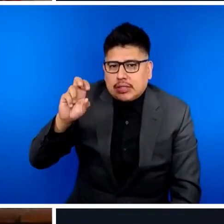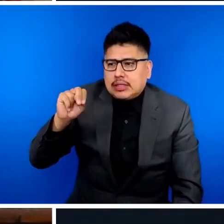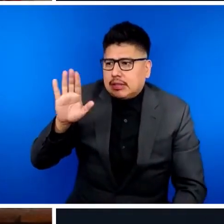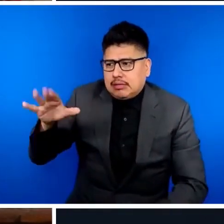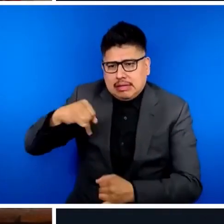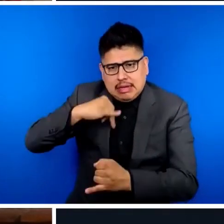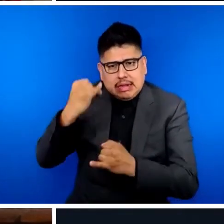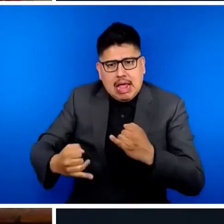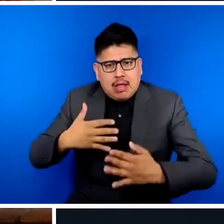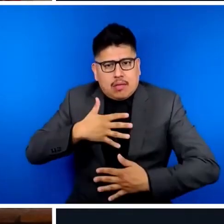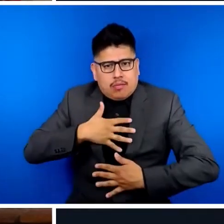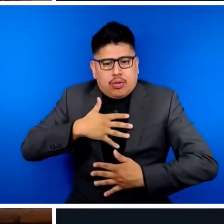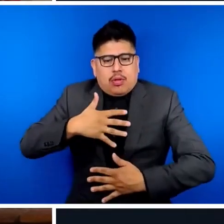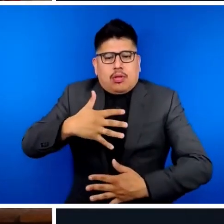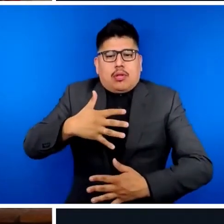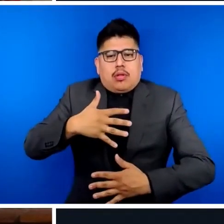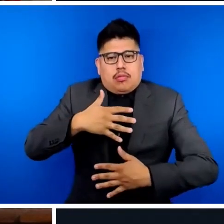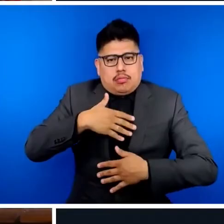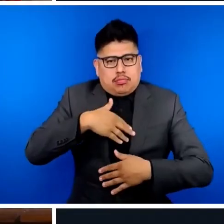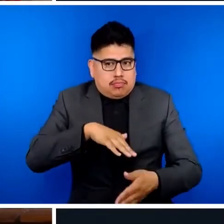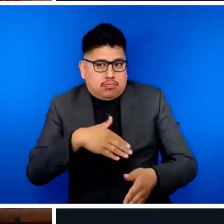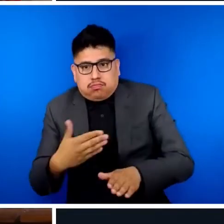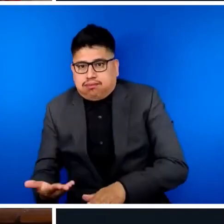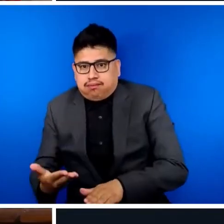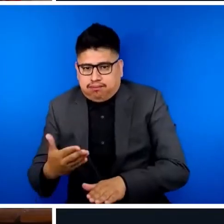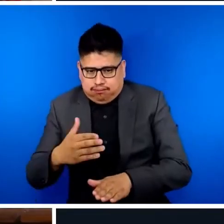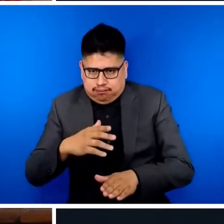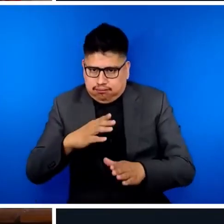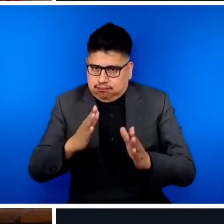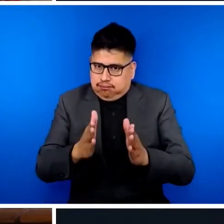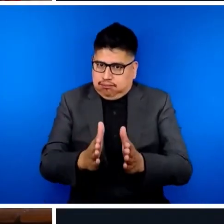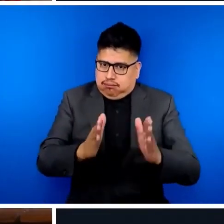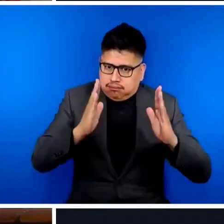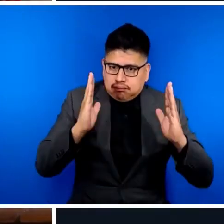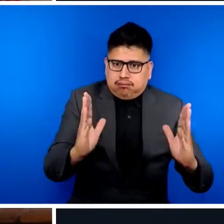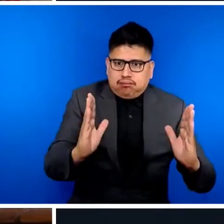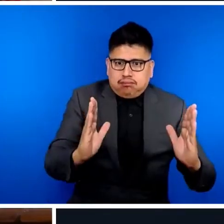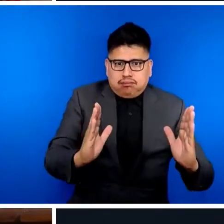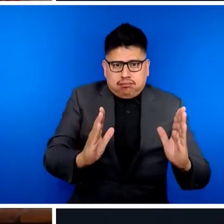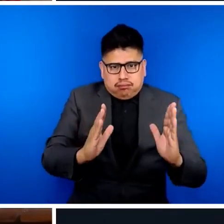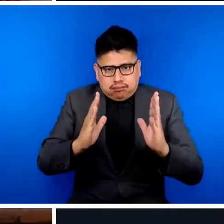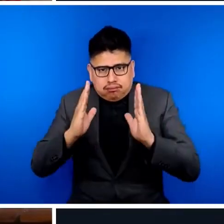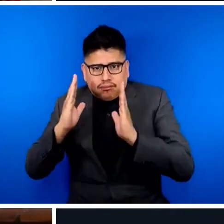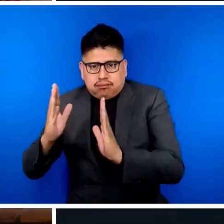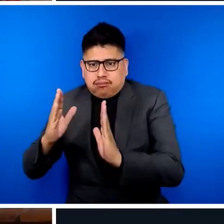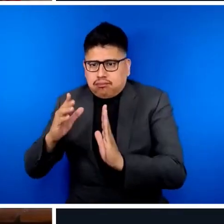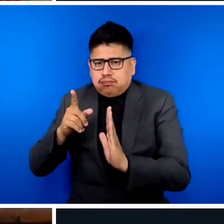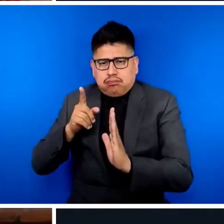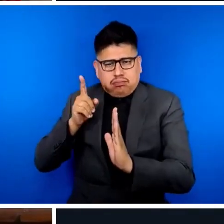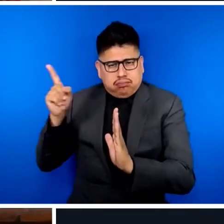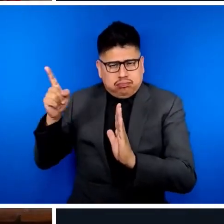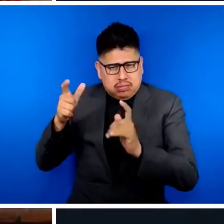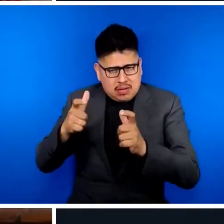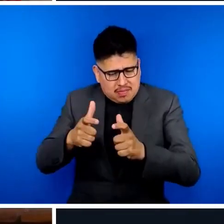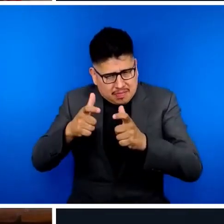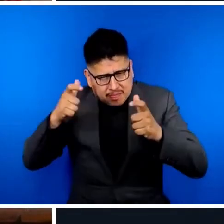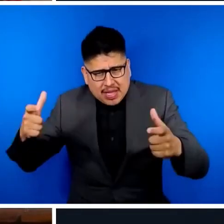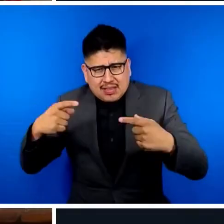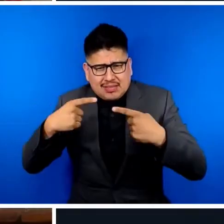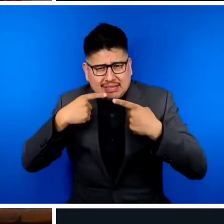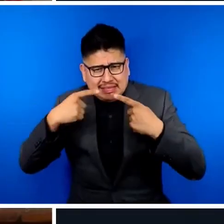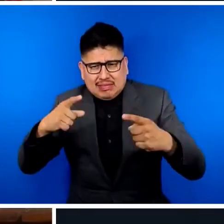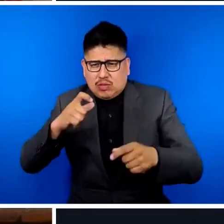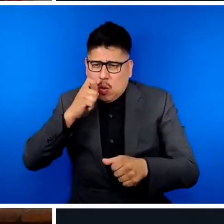single long human lifespan separates the giants who declared and won our independence from the heroes who stand among